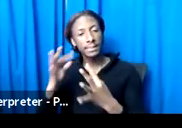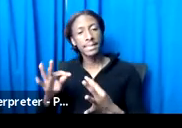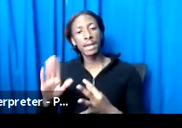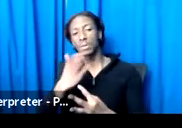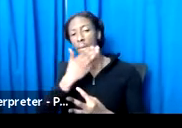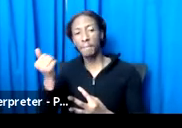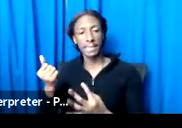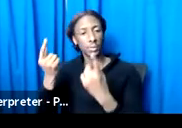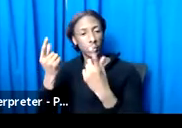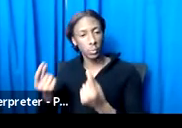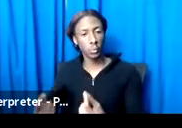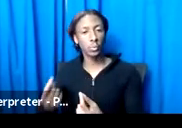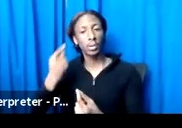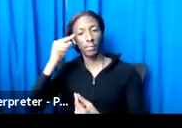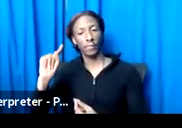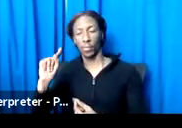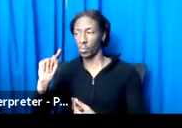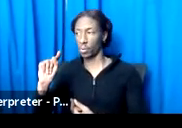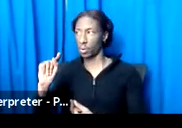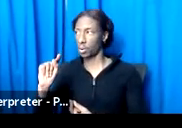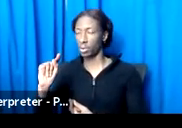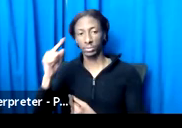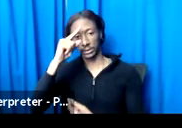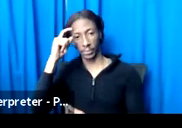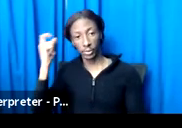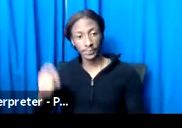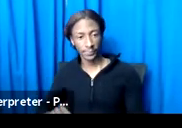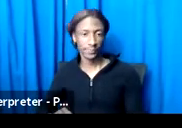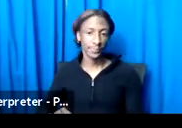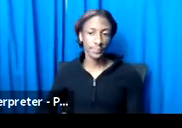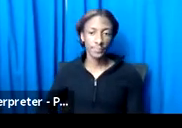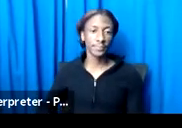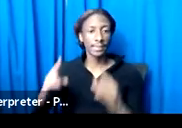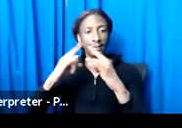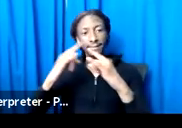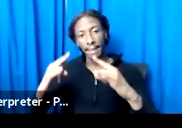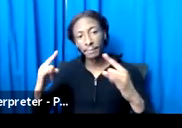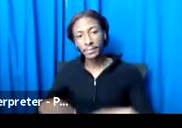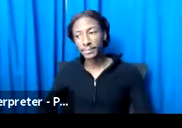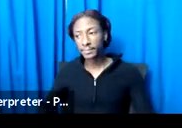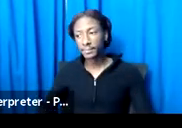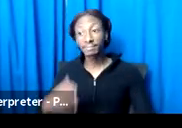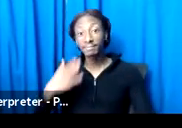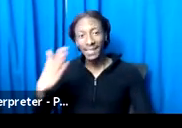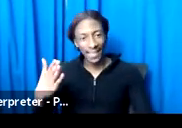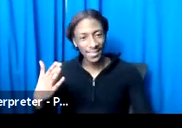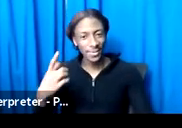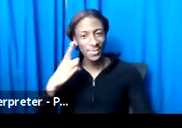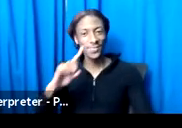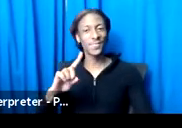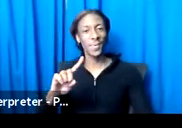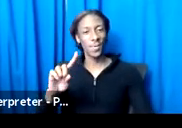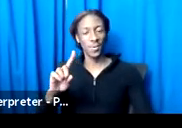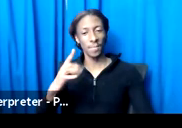practices for keeping up summer camp opportunities for you. Thank you for the opportunity to share this